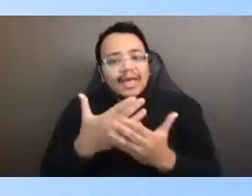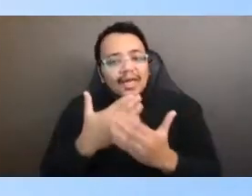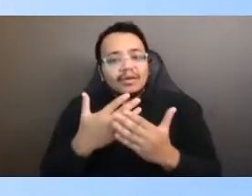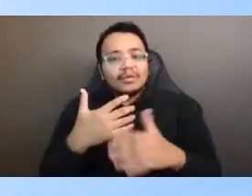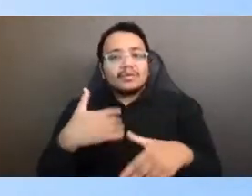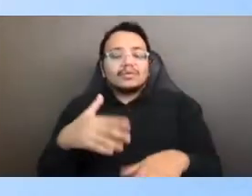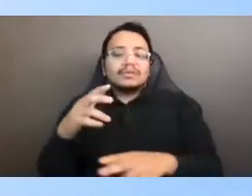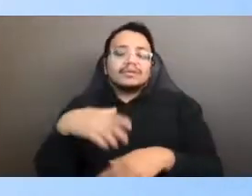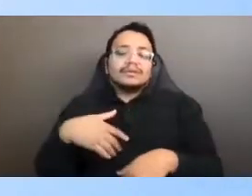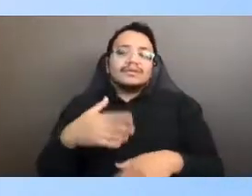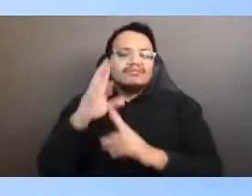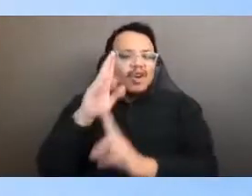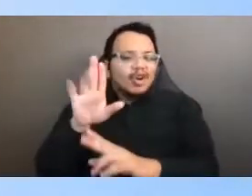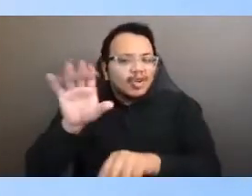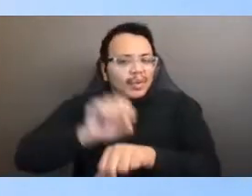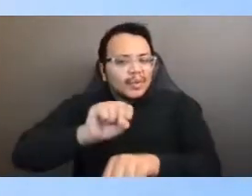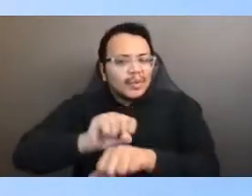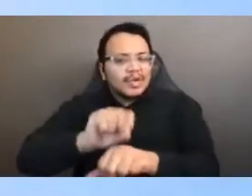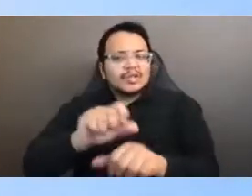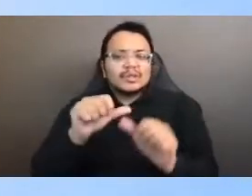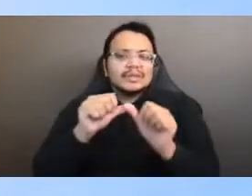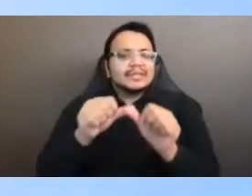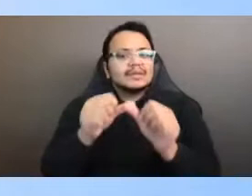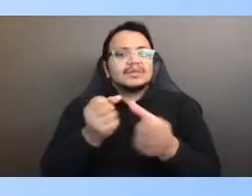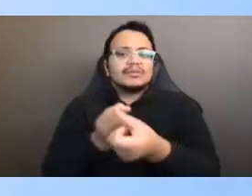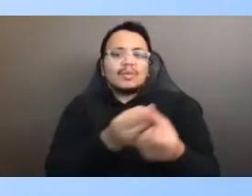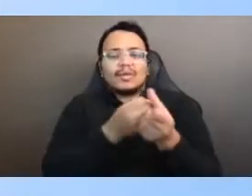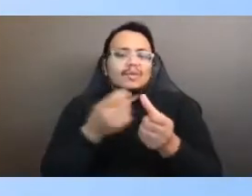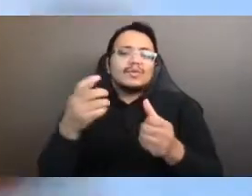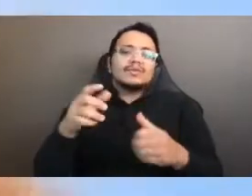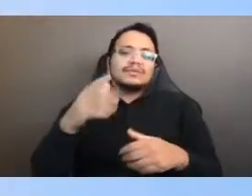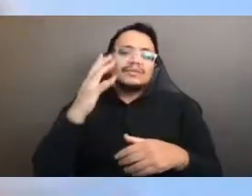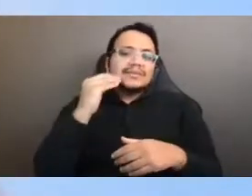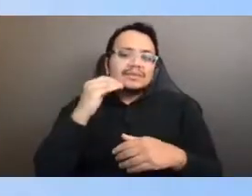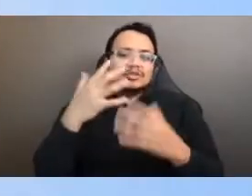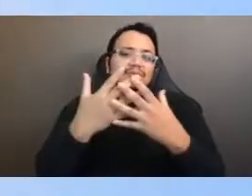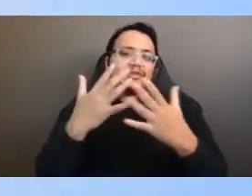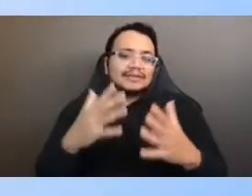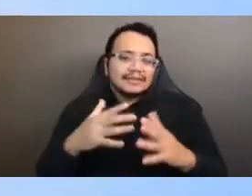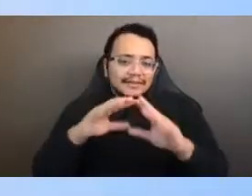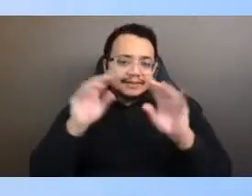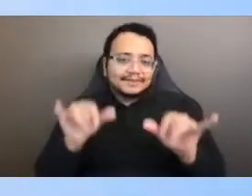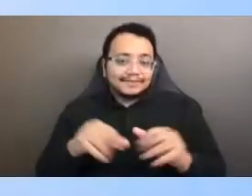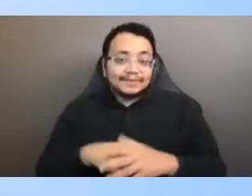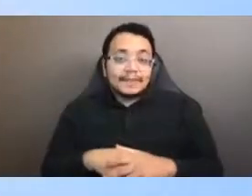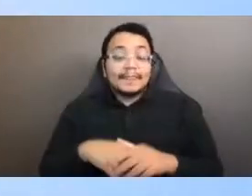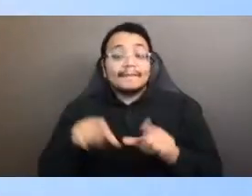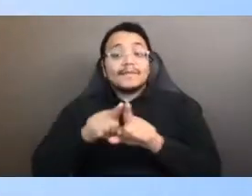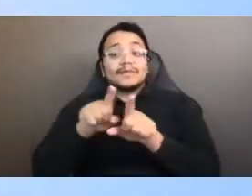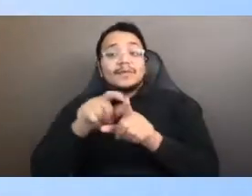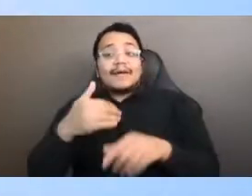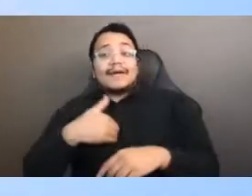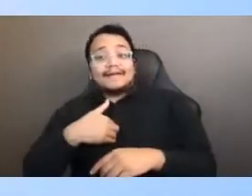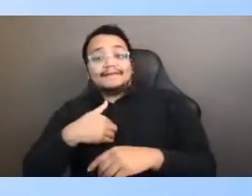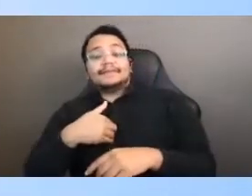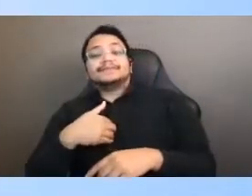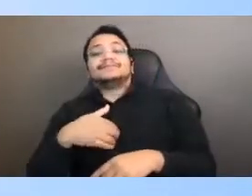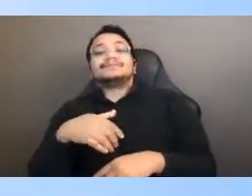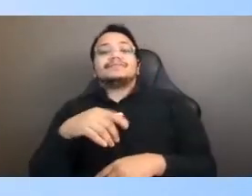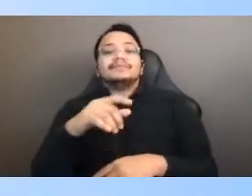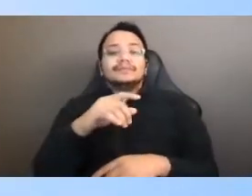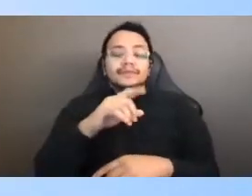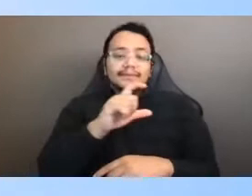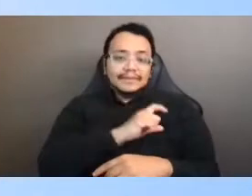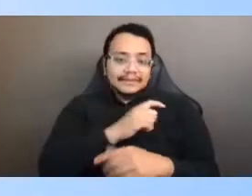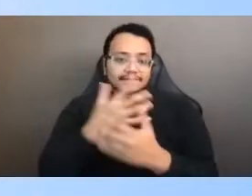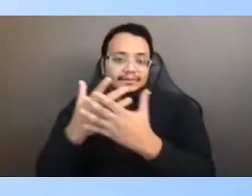us to champion dignity for those who are incarcerated. Today, we not only have correction staff, though, we have, for the first time in